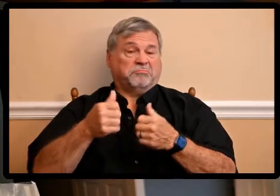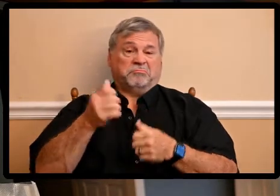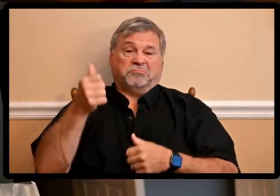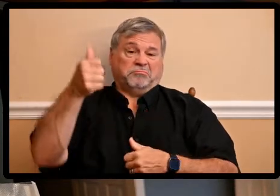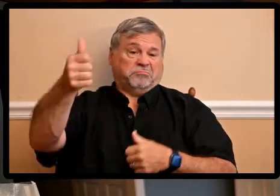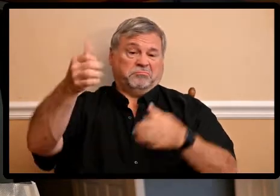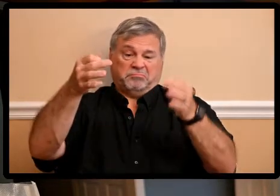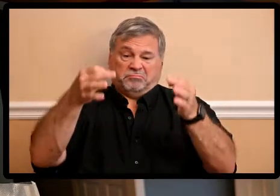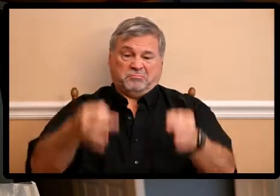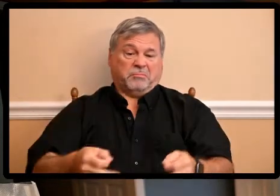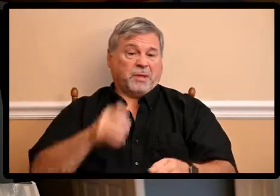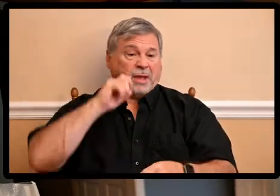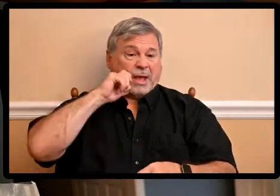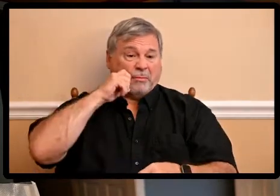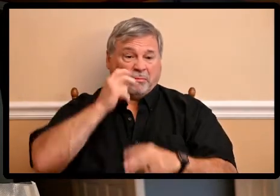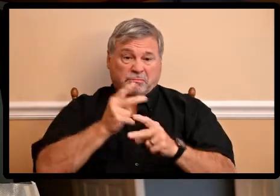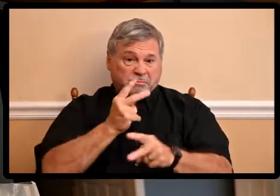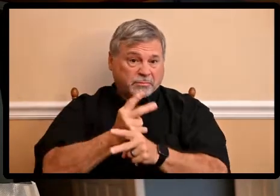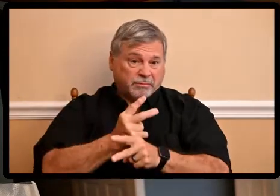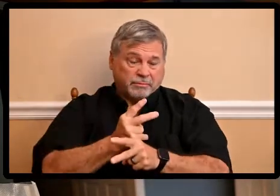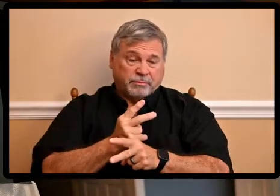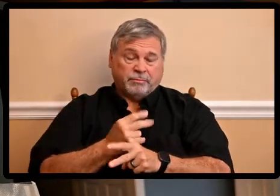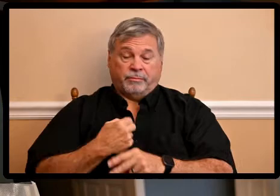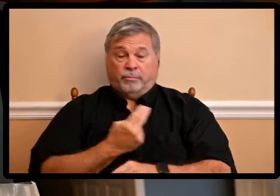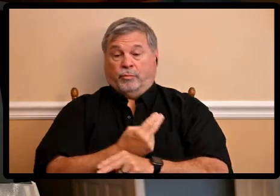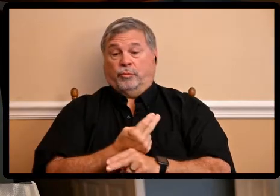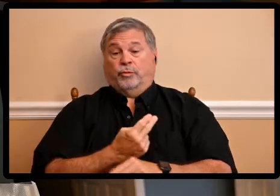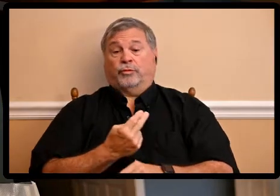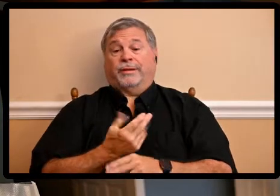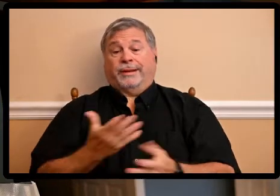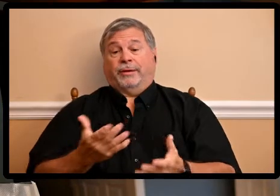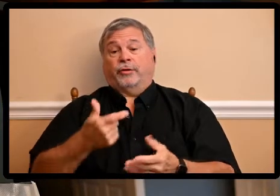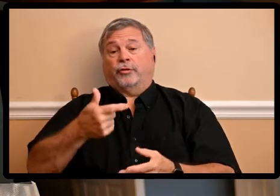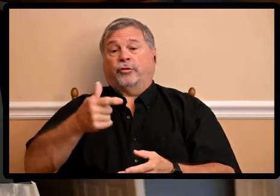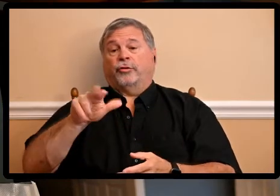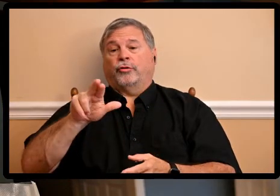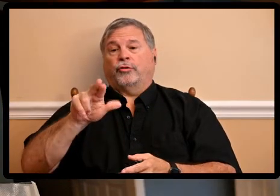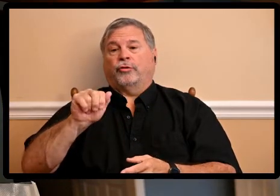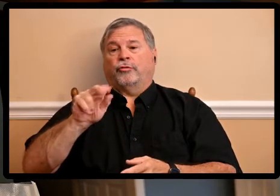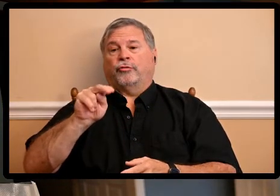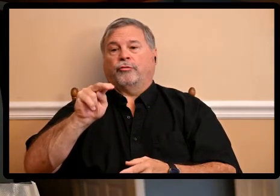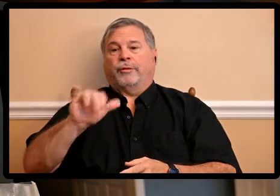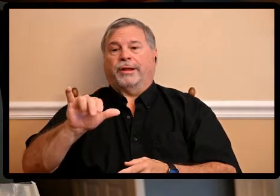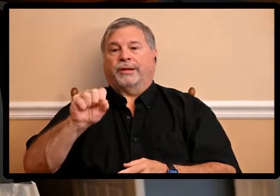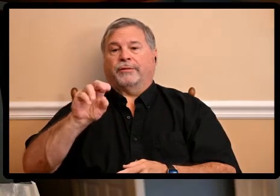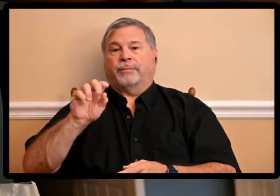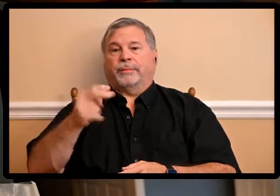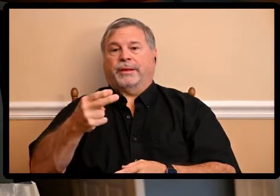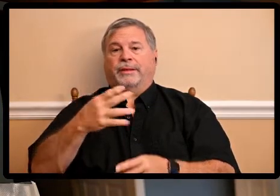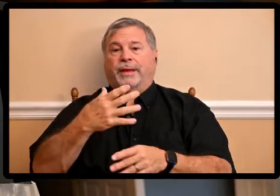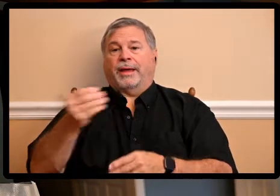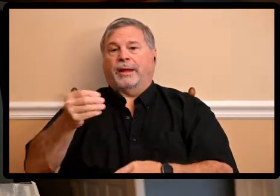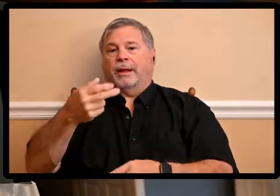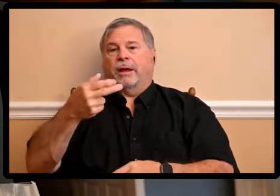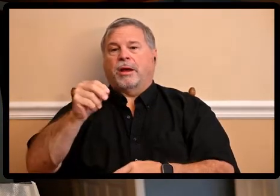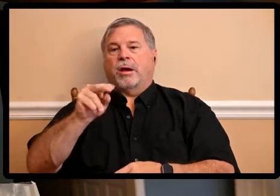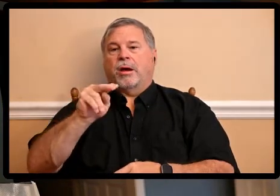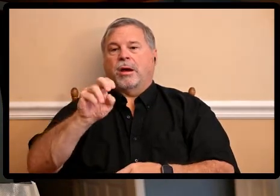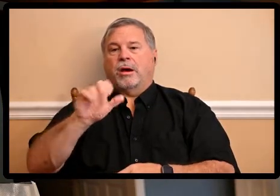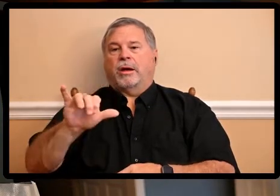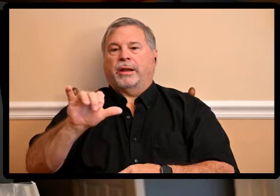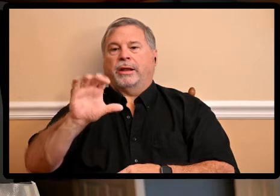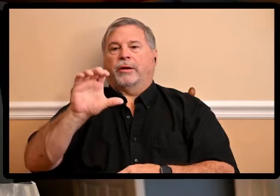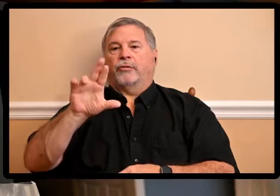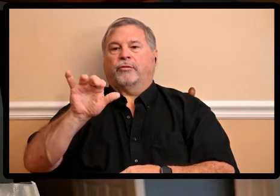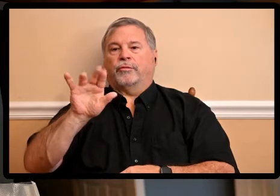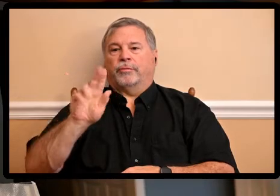like. We're using Granny Smith's and we're using the honeycrisp, and I thin